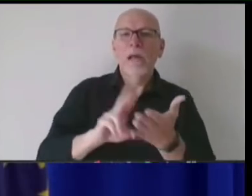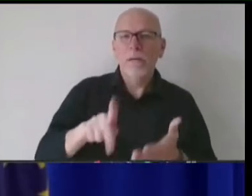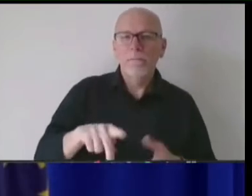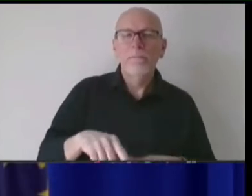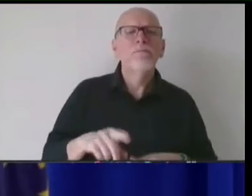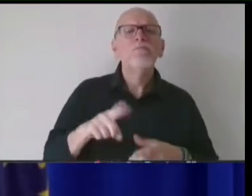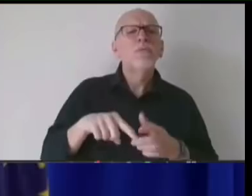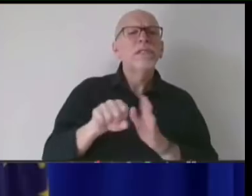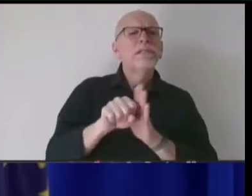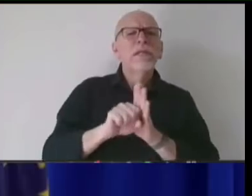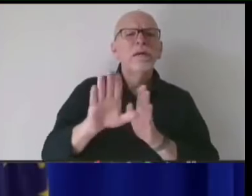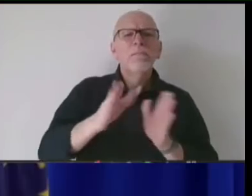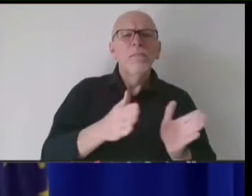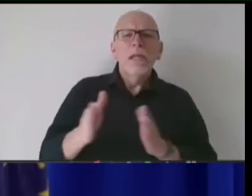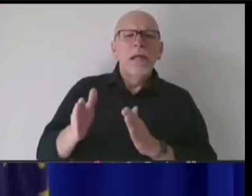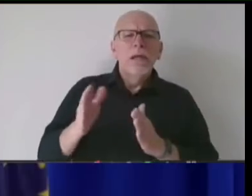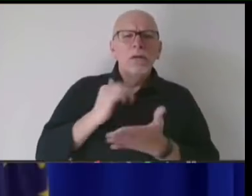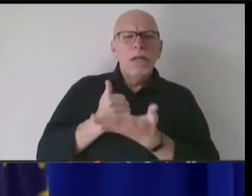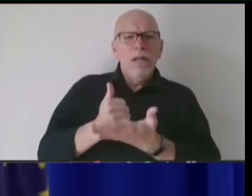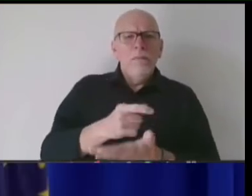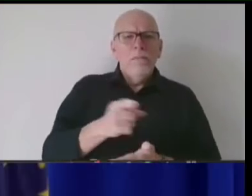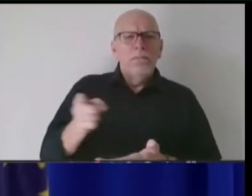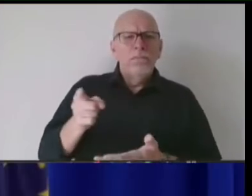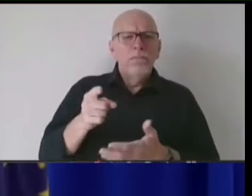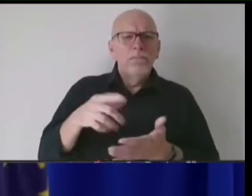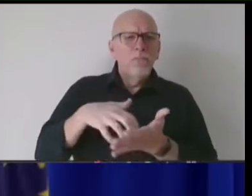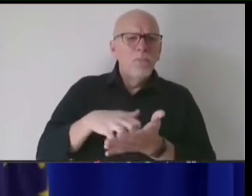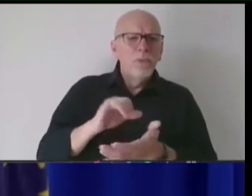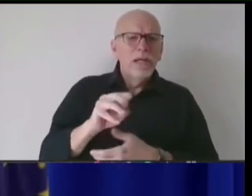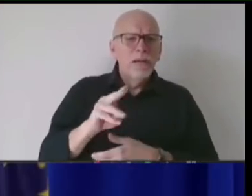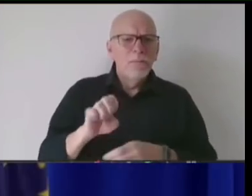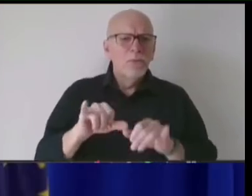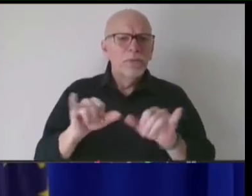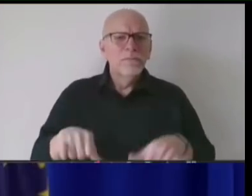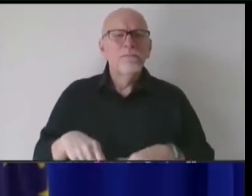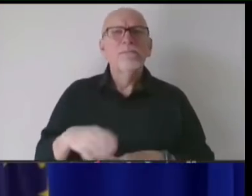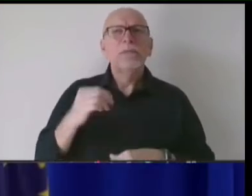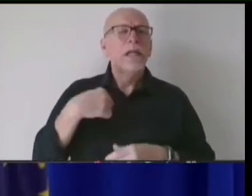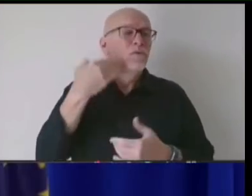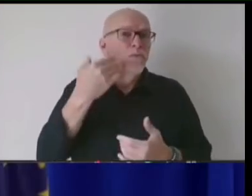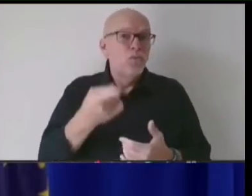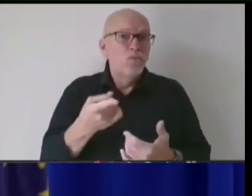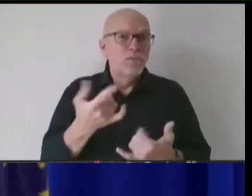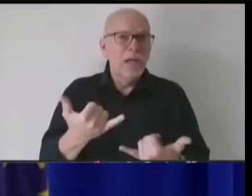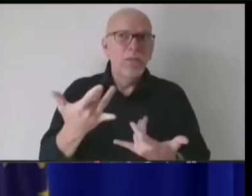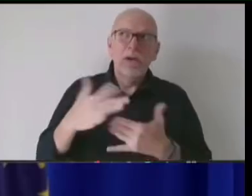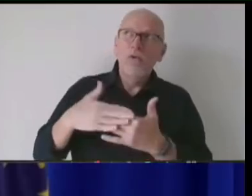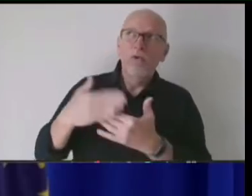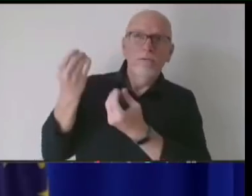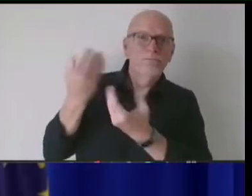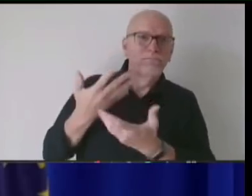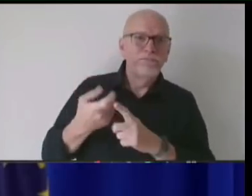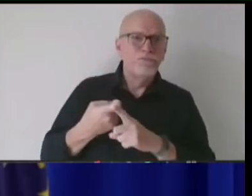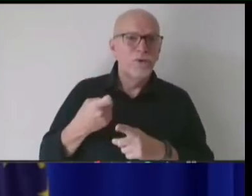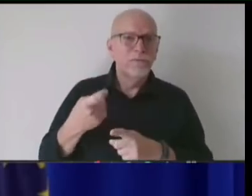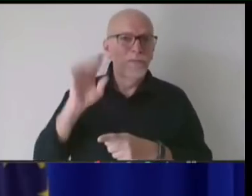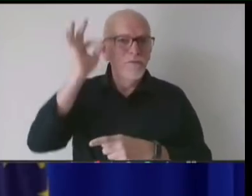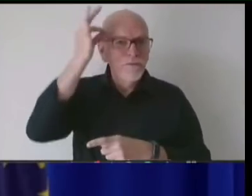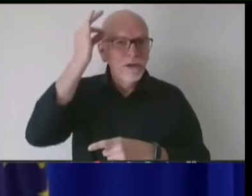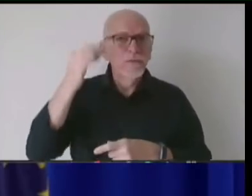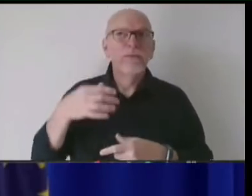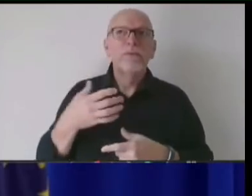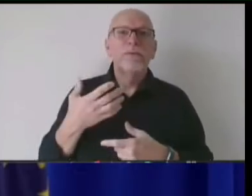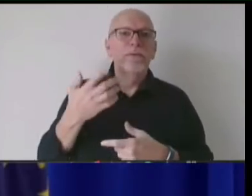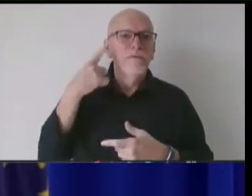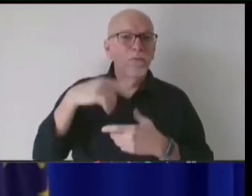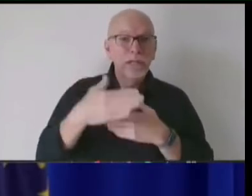state's plan to help those immunocompromised Hoosiers? And I know you're waiting on guidance right now from the federal government for that